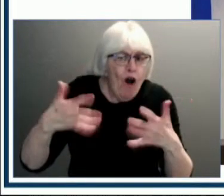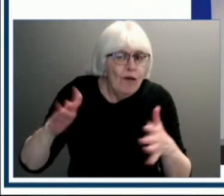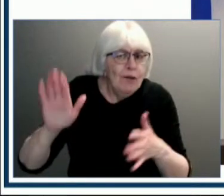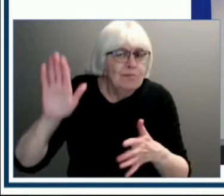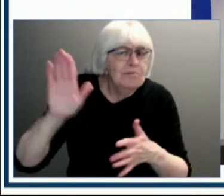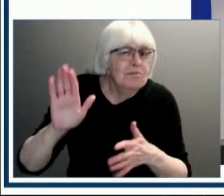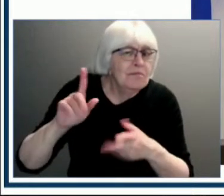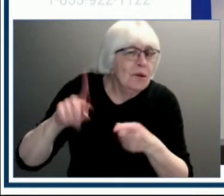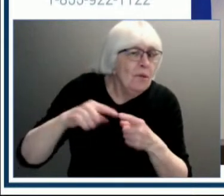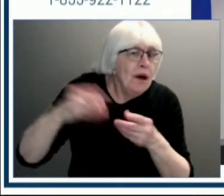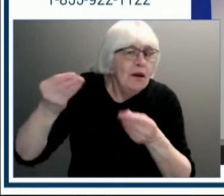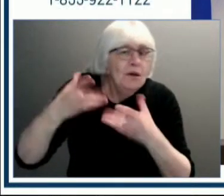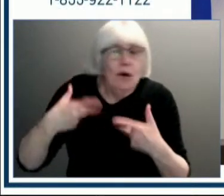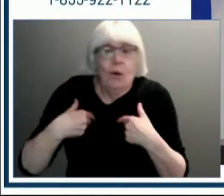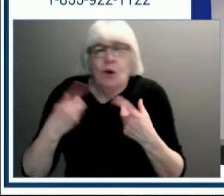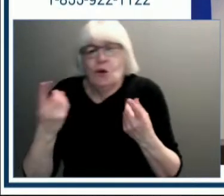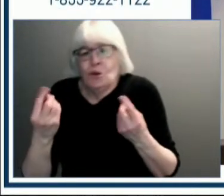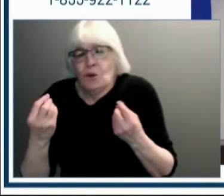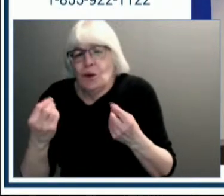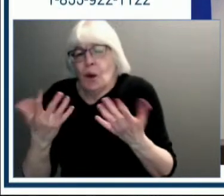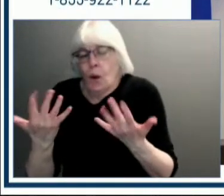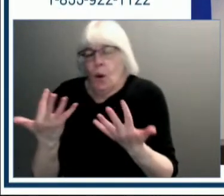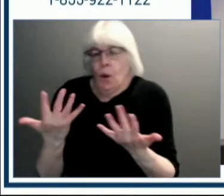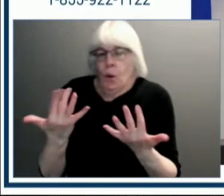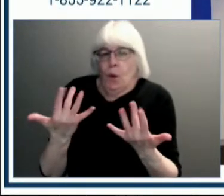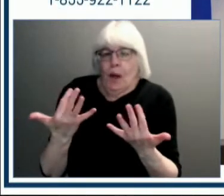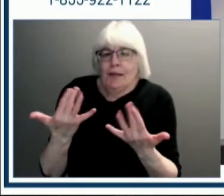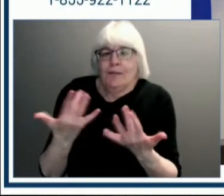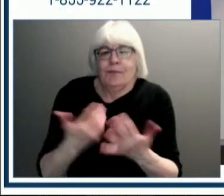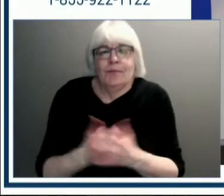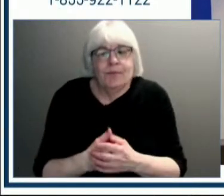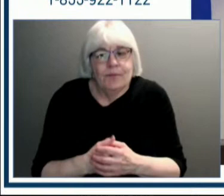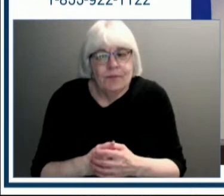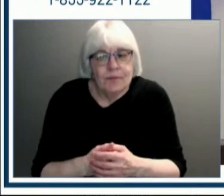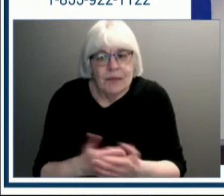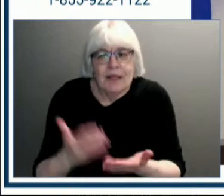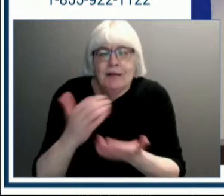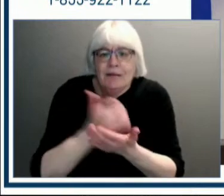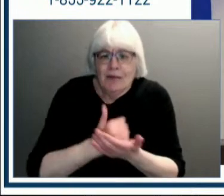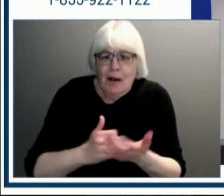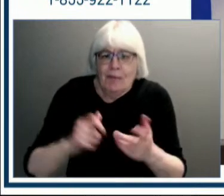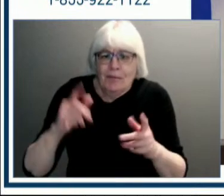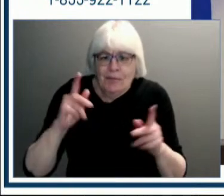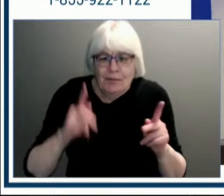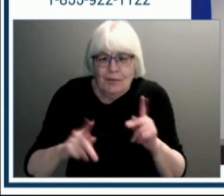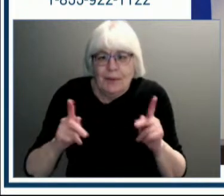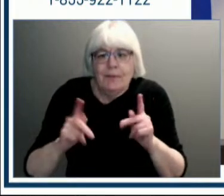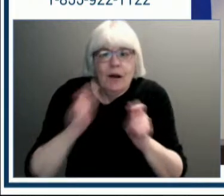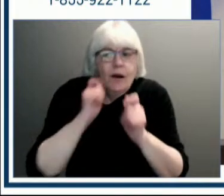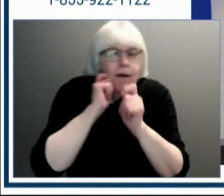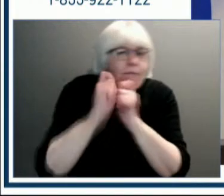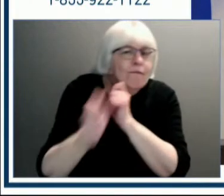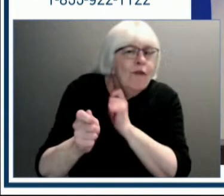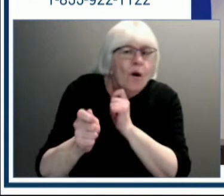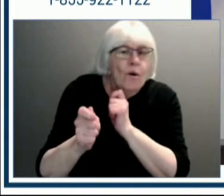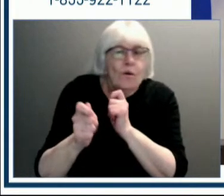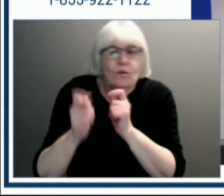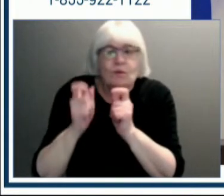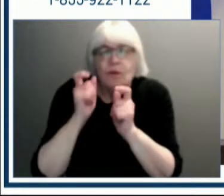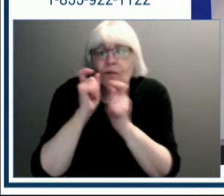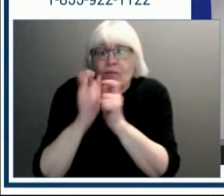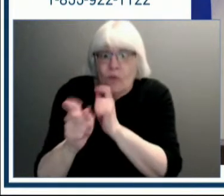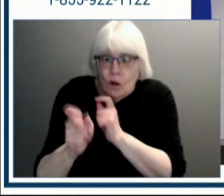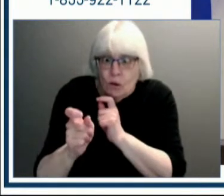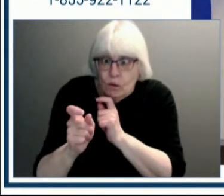So there's people are working through, they're calling people, and just making sure that we can get them rolling.